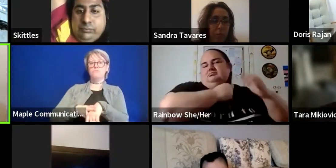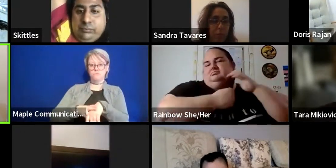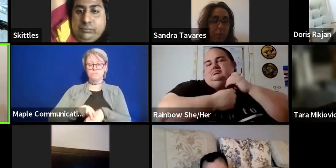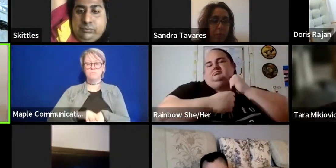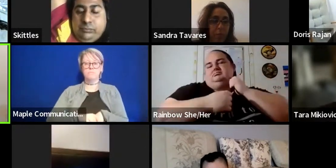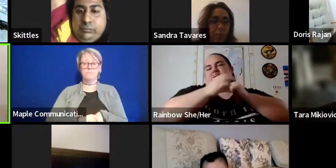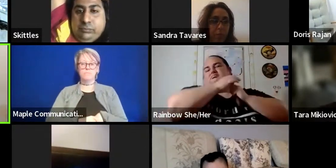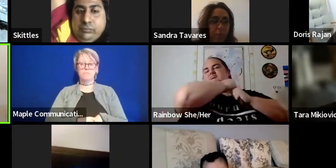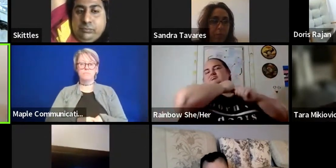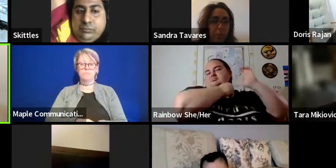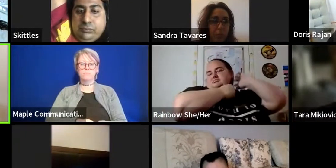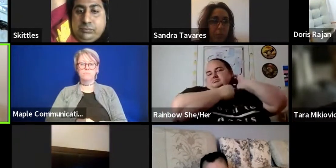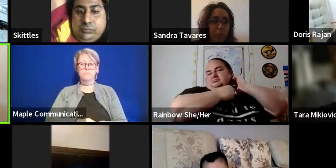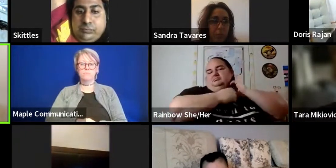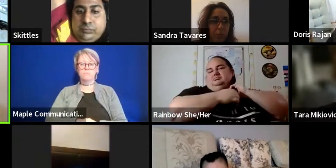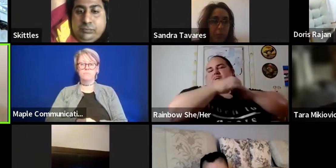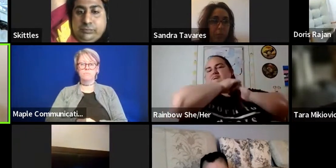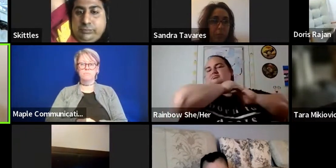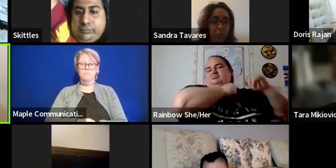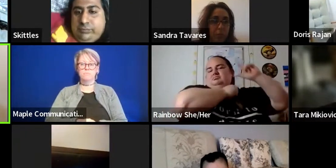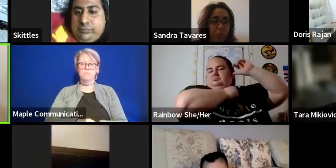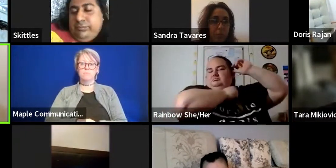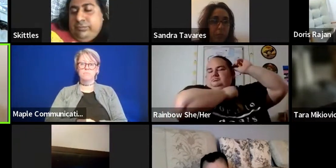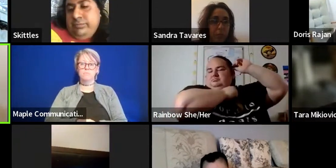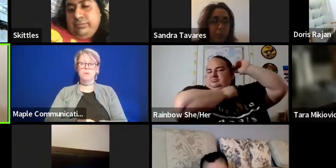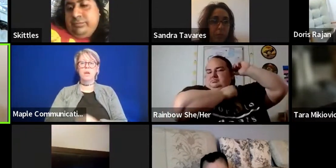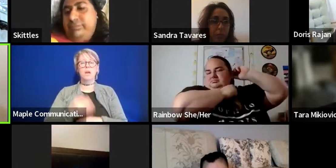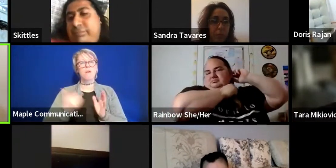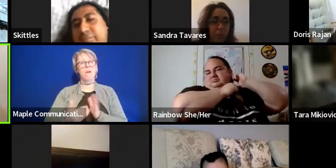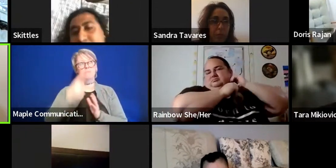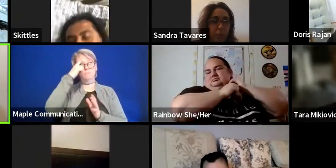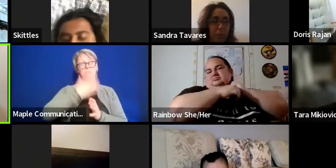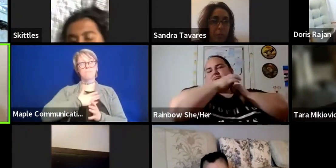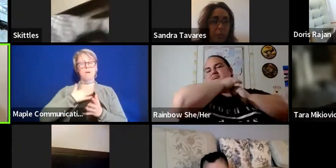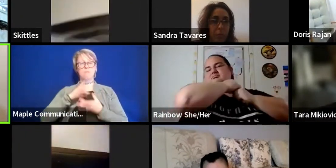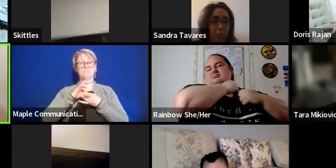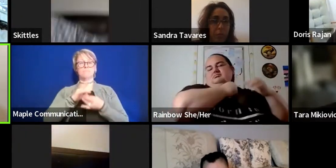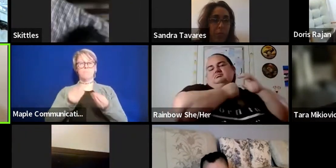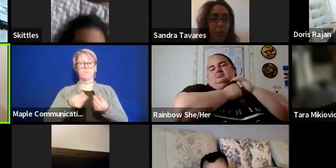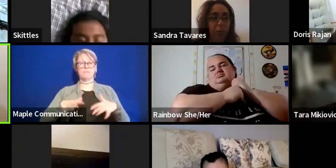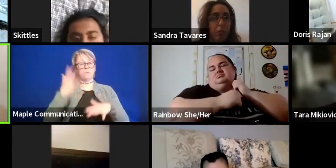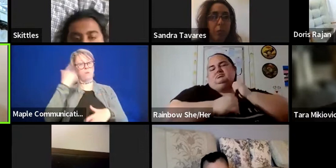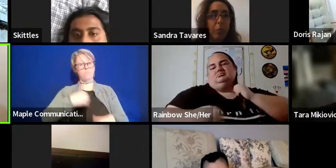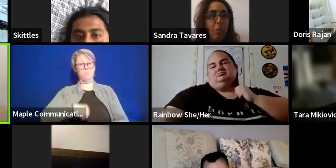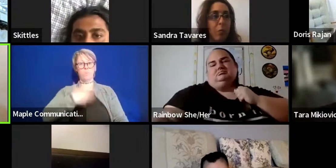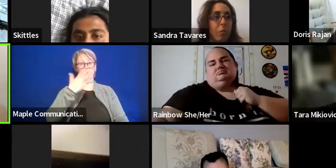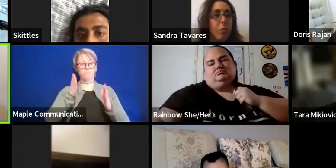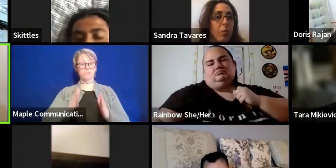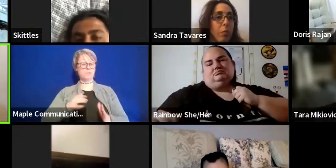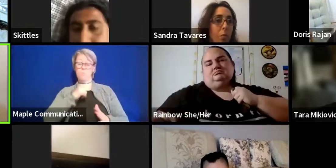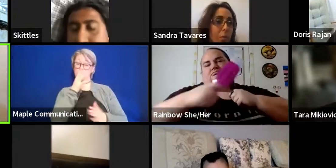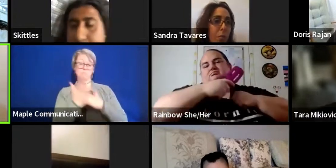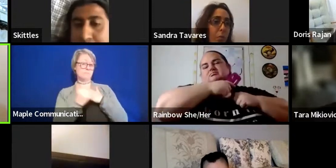I think a lot about what my relationship with this land is as a white person who is not invited here,